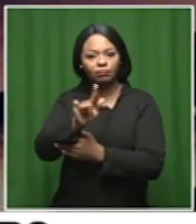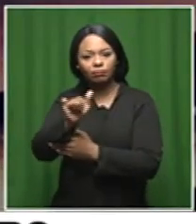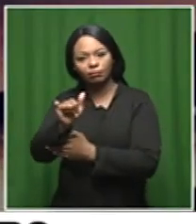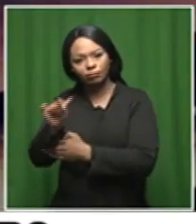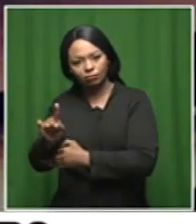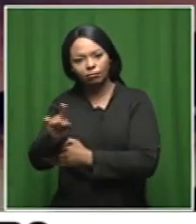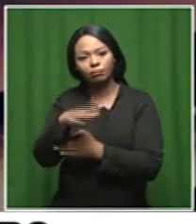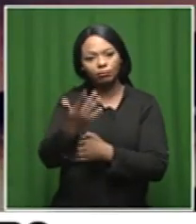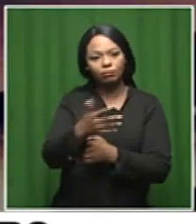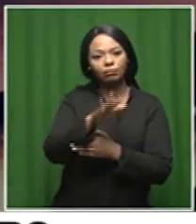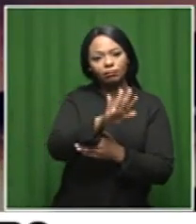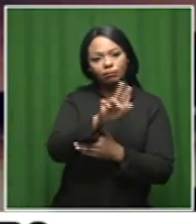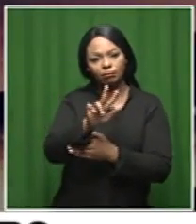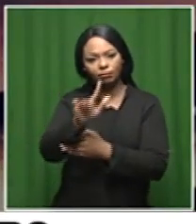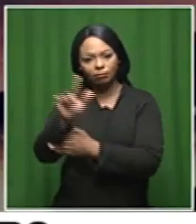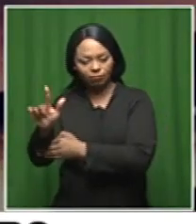011-714-5861 or